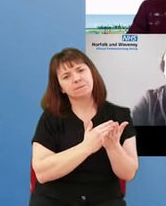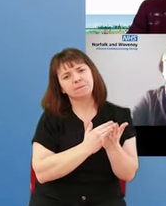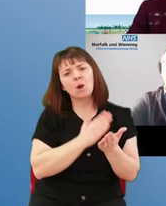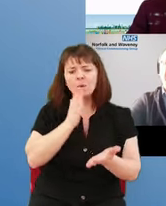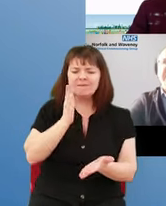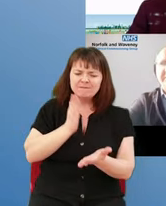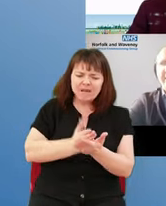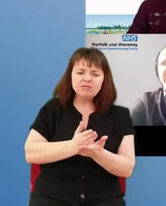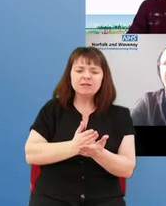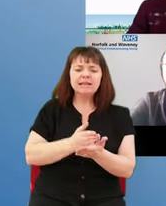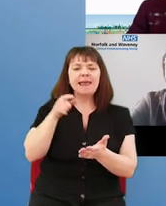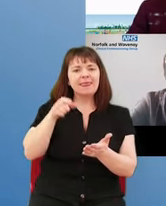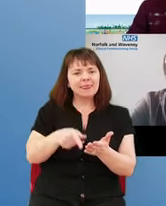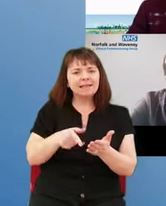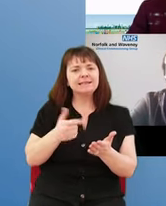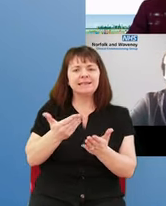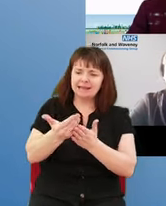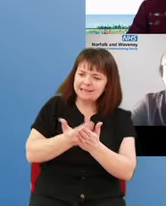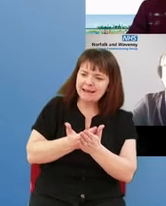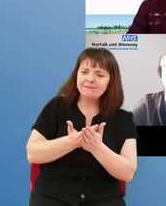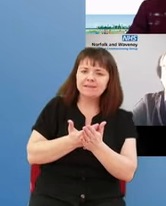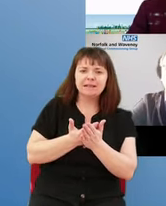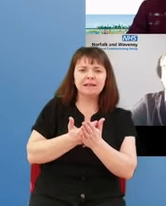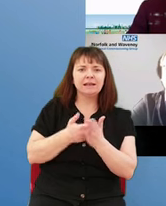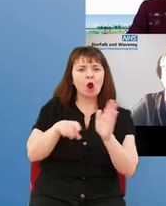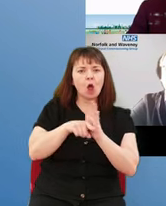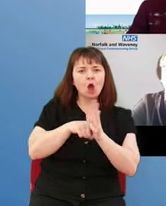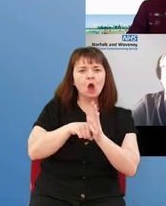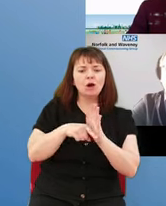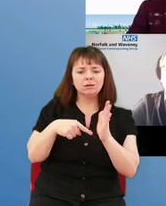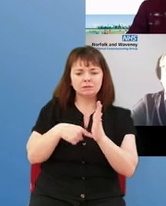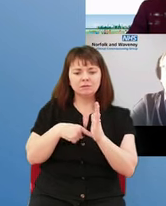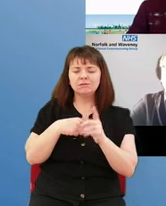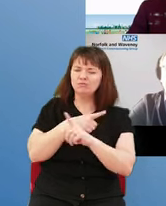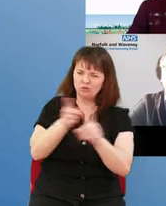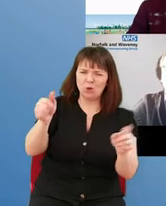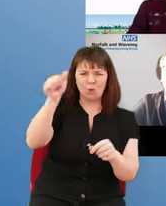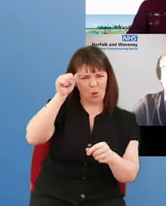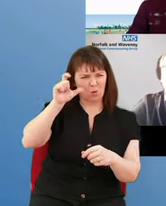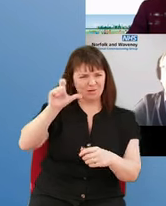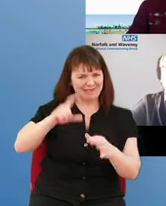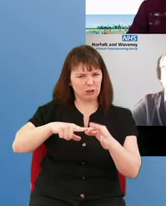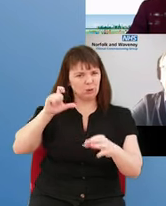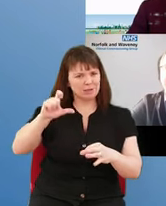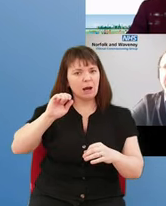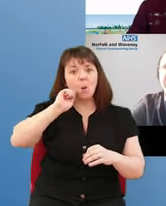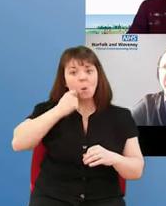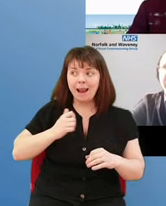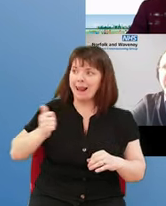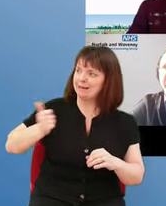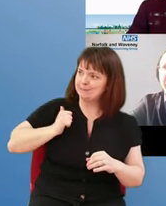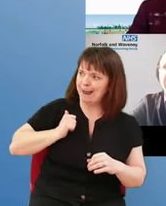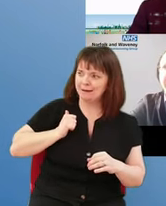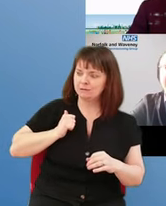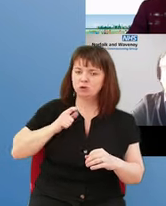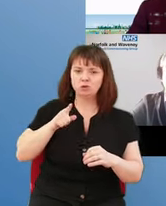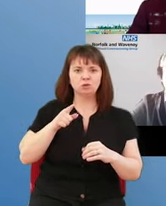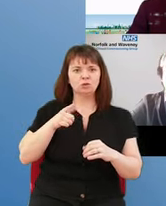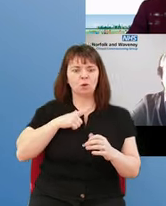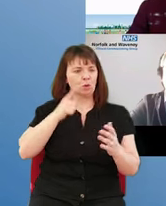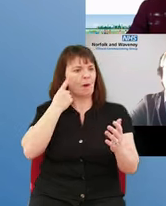will expect to see some evidence that they've been actioned. So there is a reminder for practices at every meeting, which are